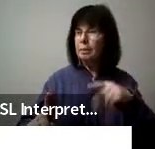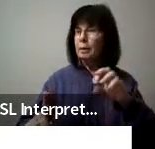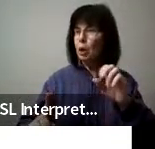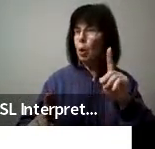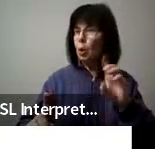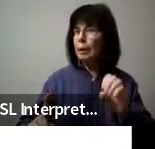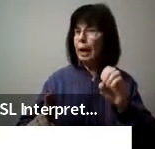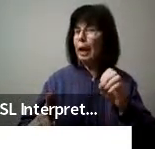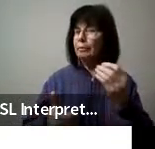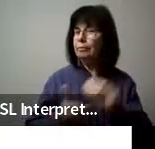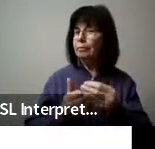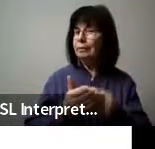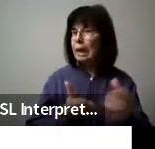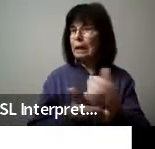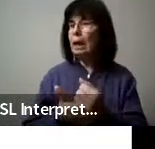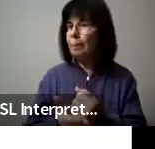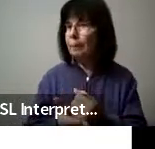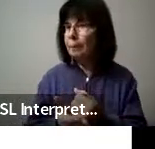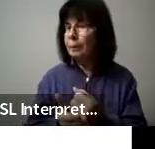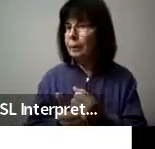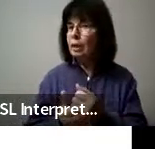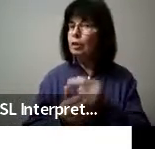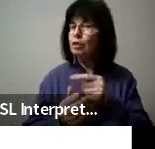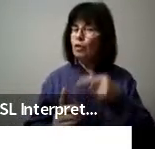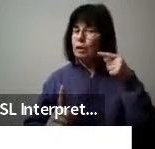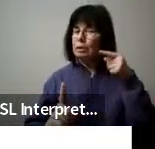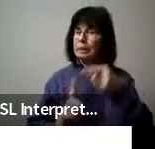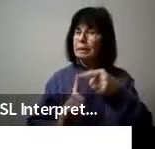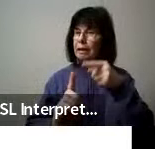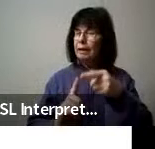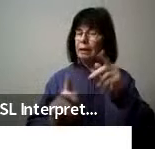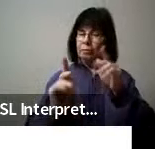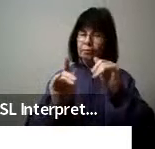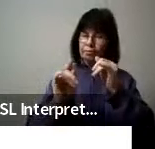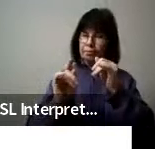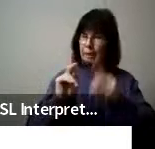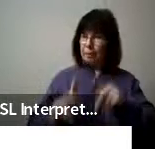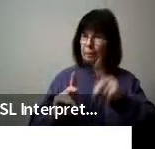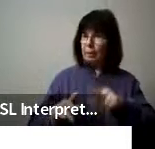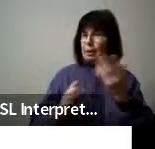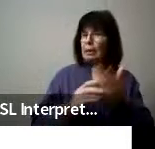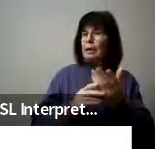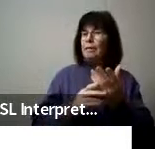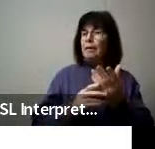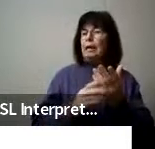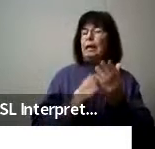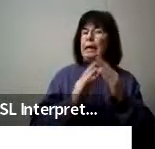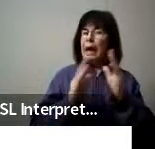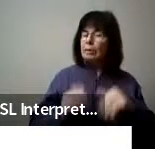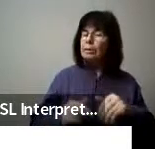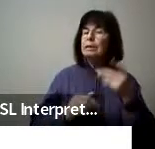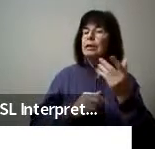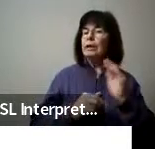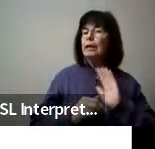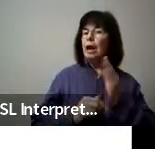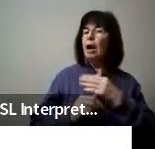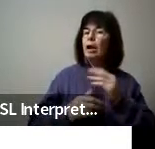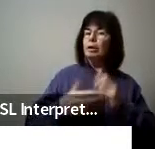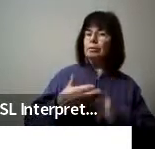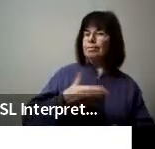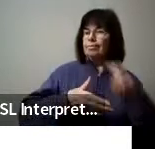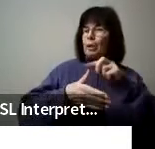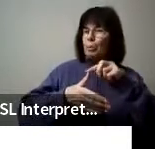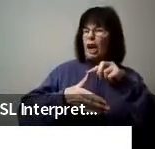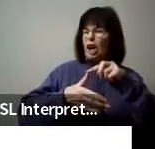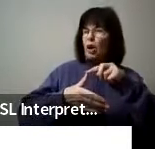by income, to reach individuals and households who are in our priority communities. So using the